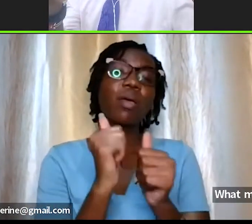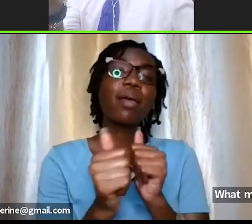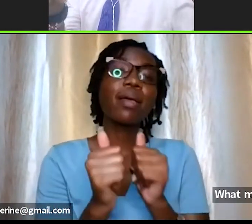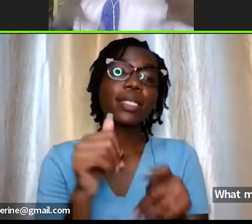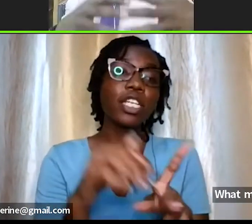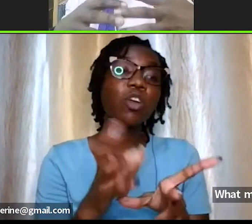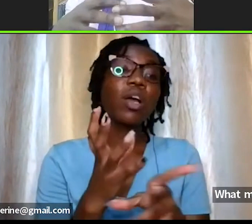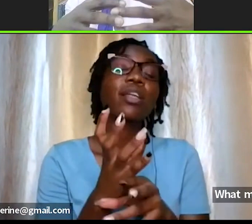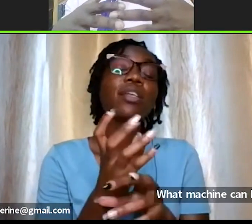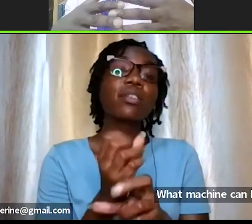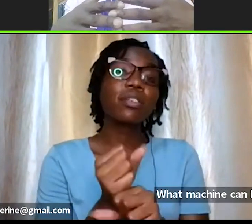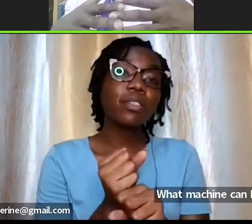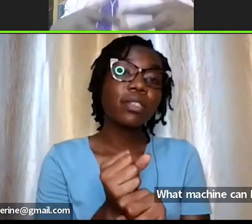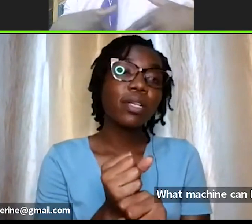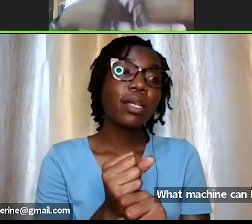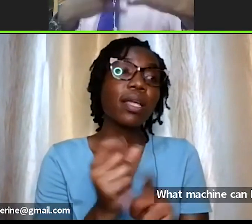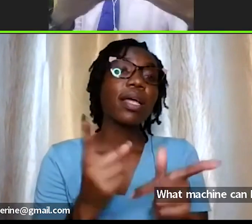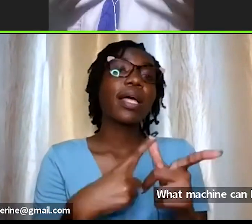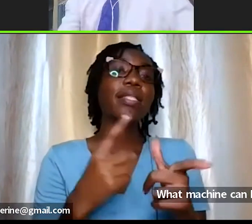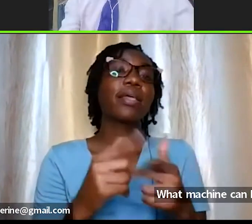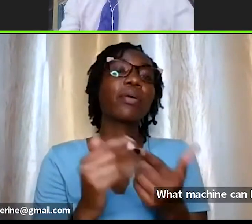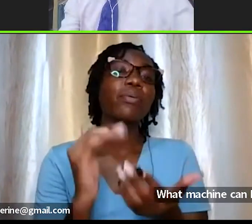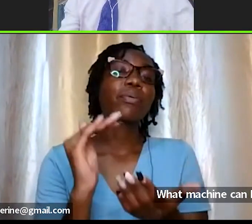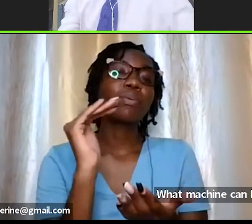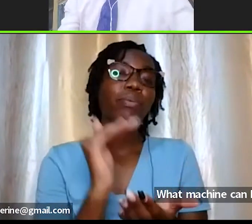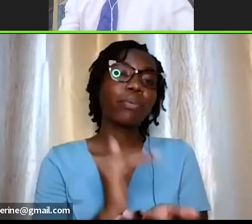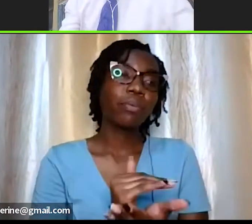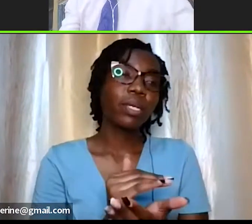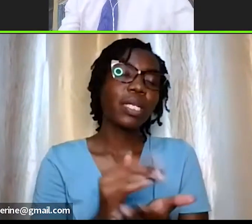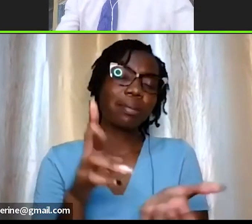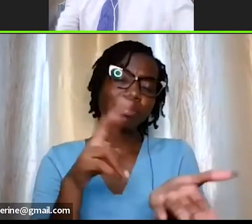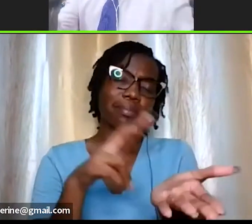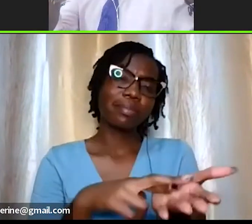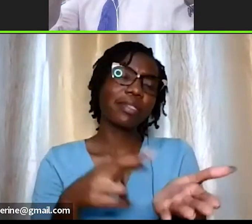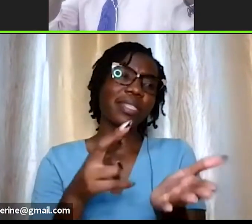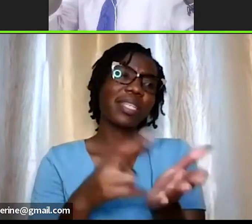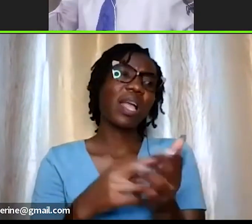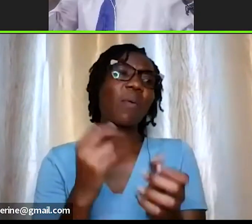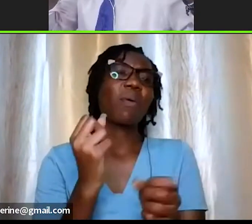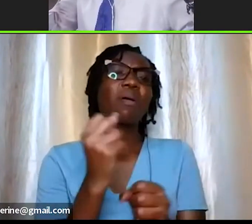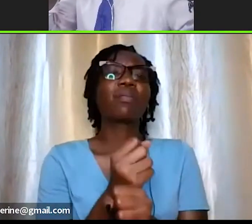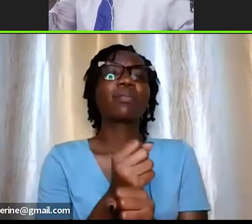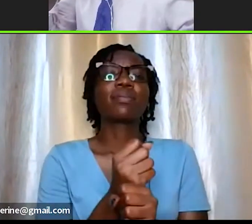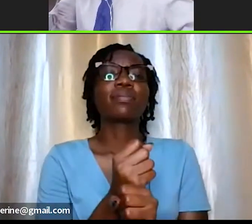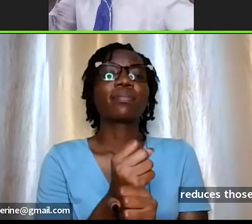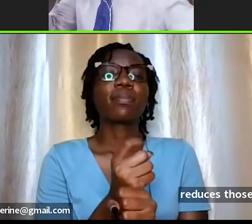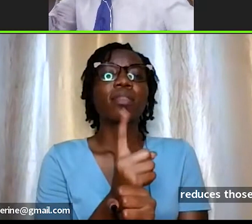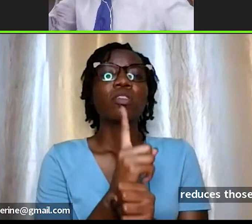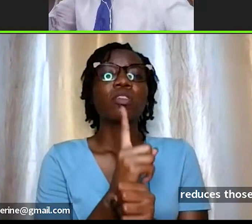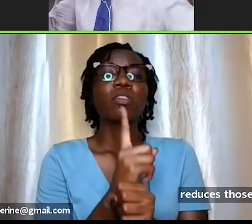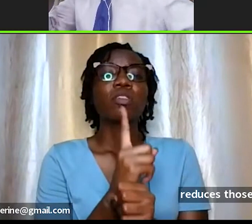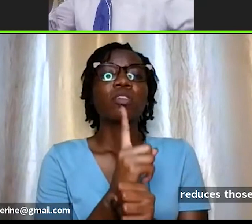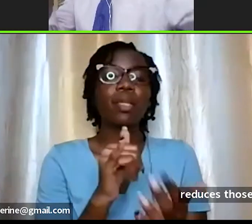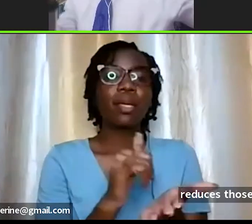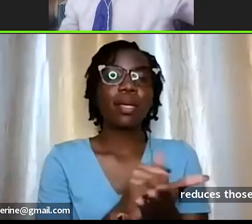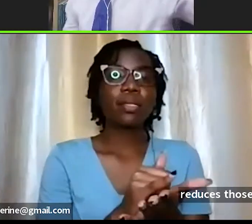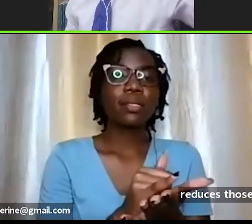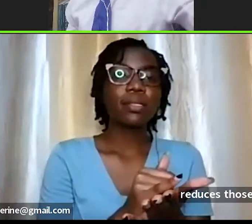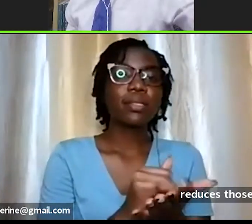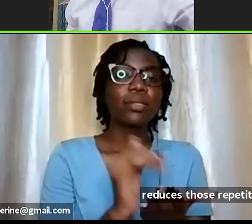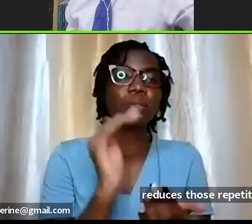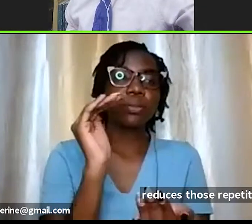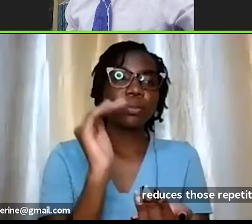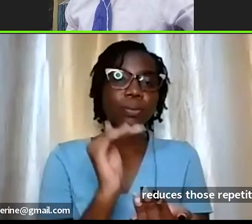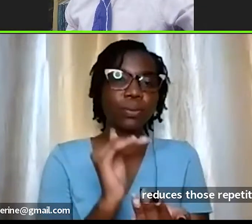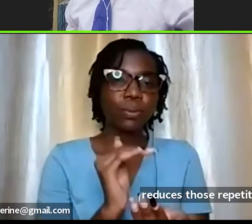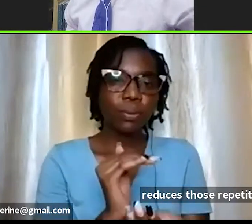it reduces those repetitive works, so that there are less expenses, I'm